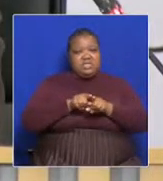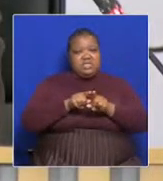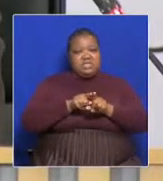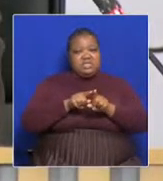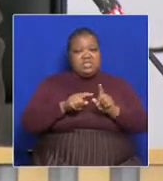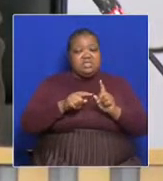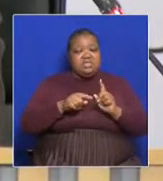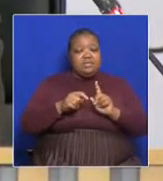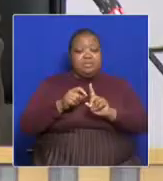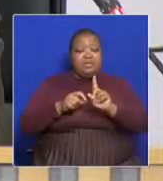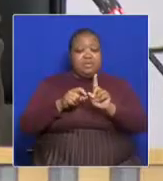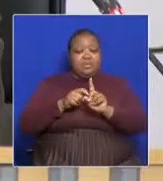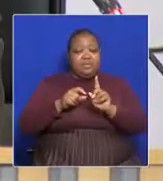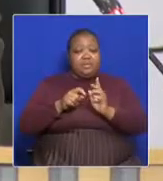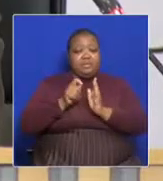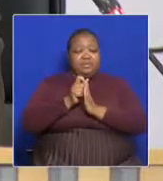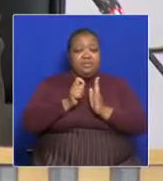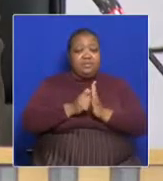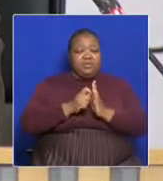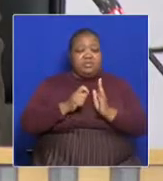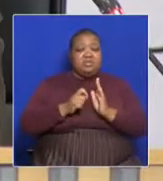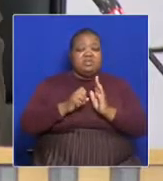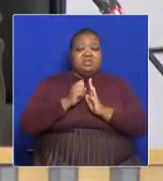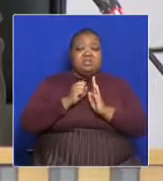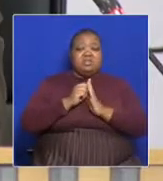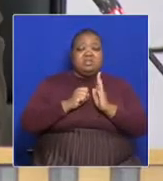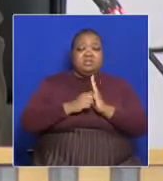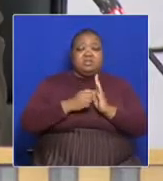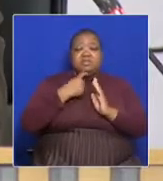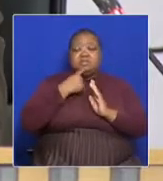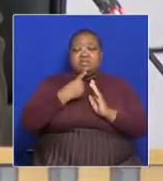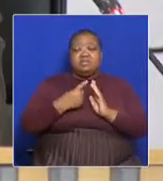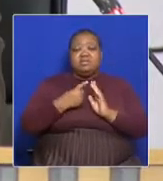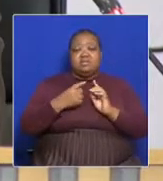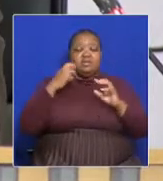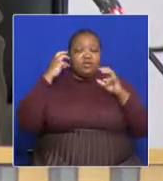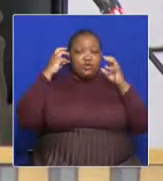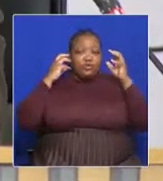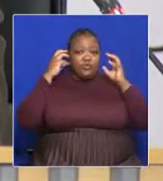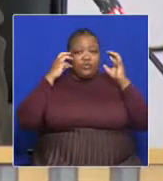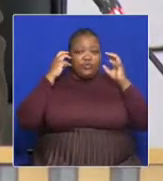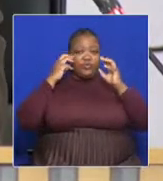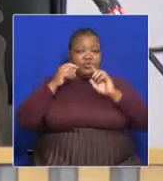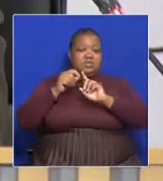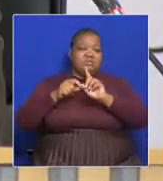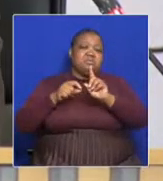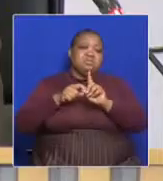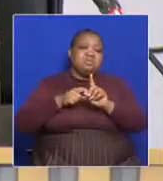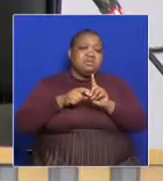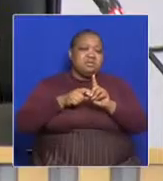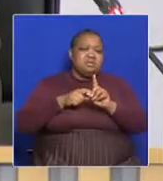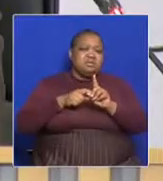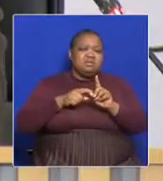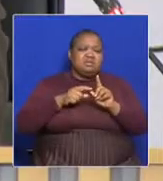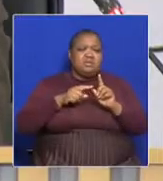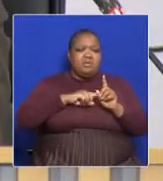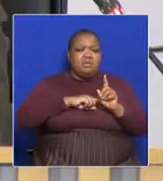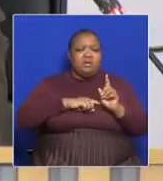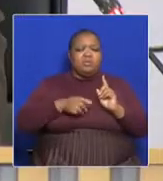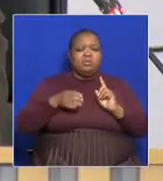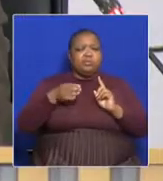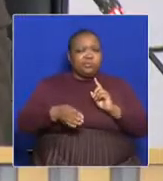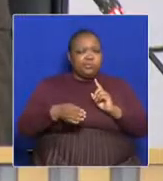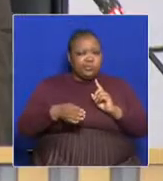And I'm saying to the commission that I think he confused this individual because he was present. And now you take his statement